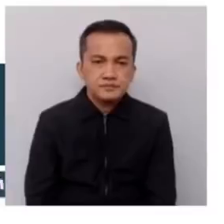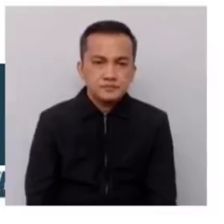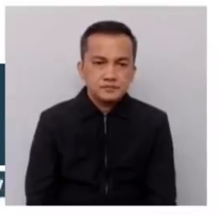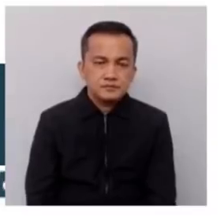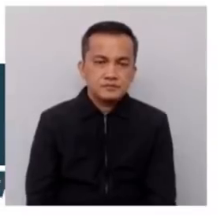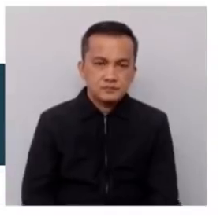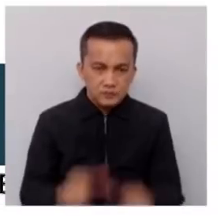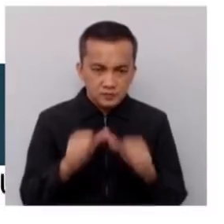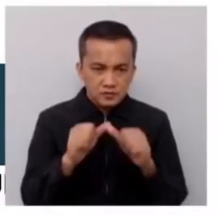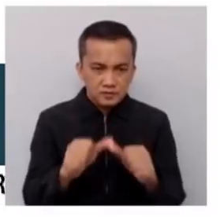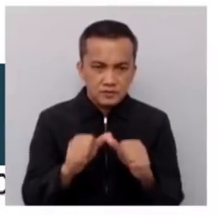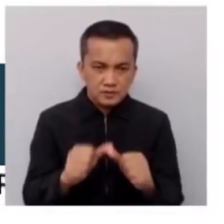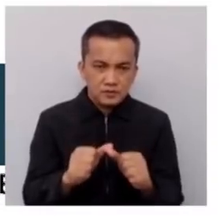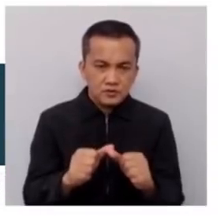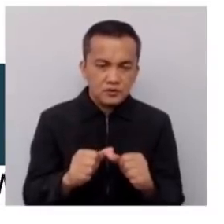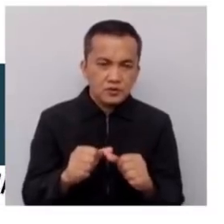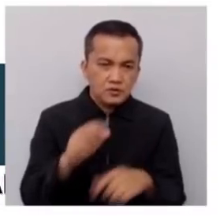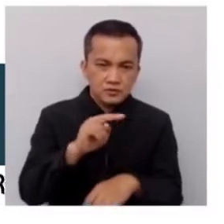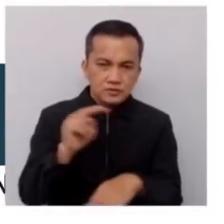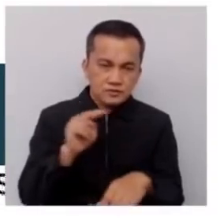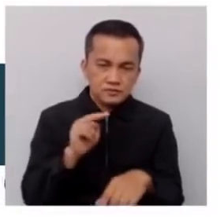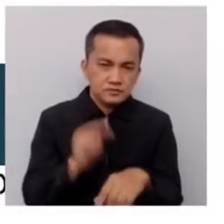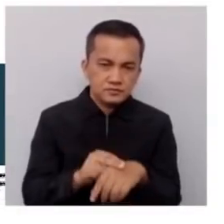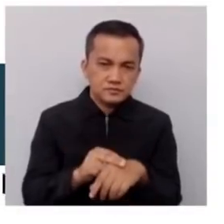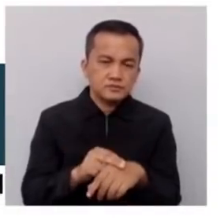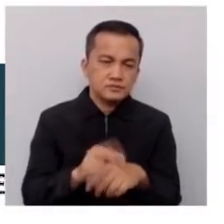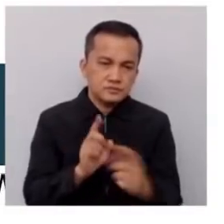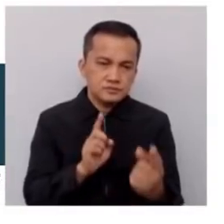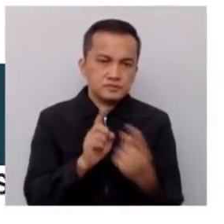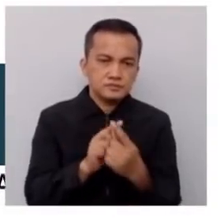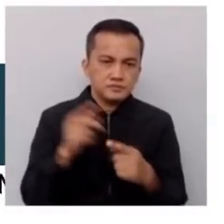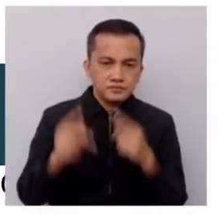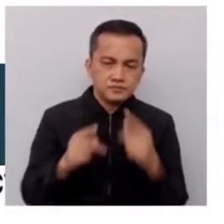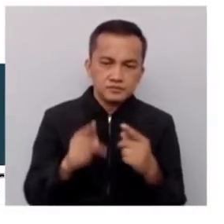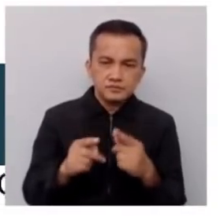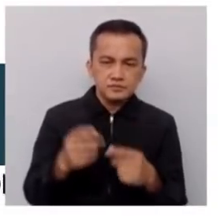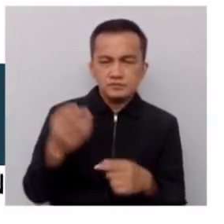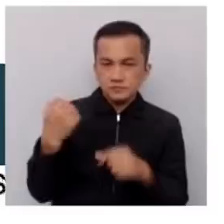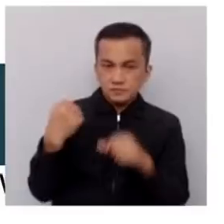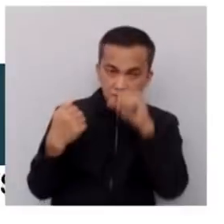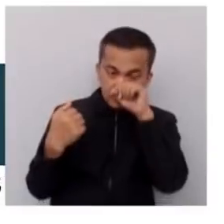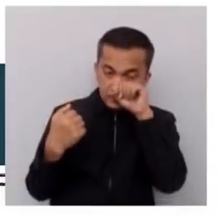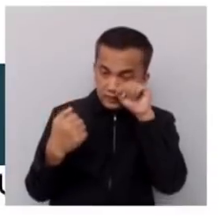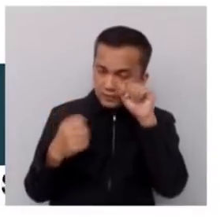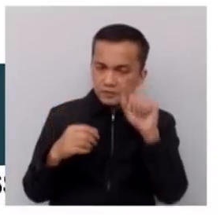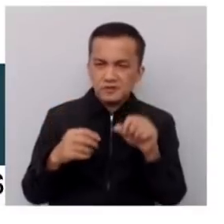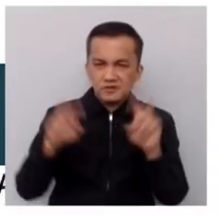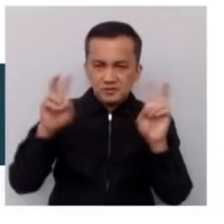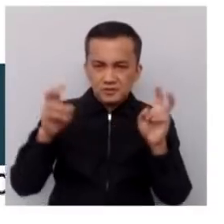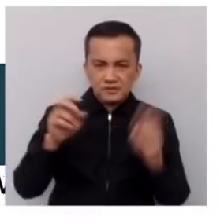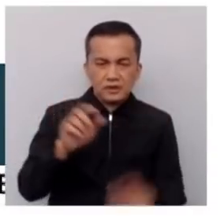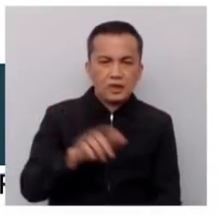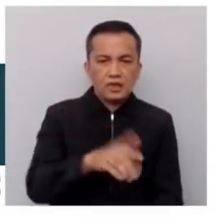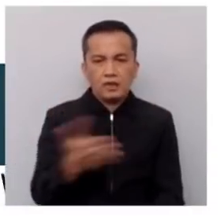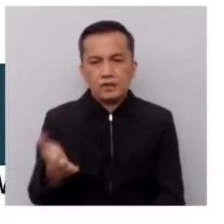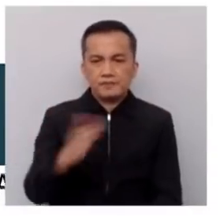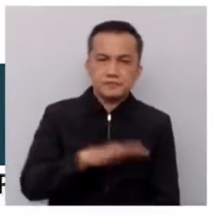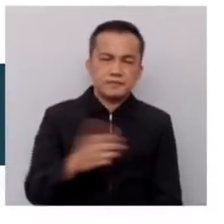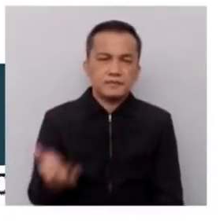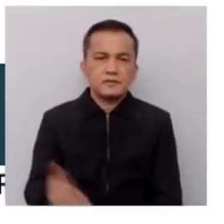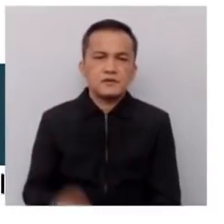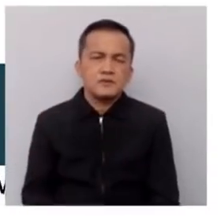said, whole-of-nation approach. But people already at that time called her a flip-flopper. How does the senator justify